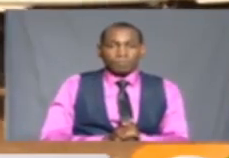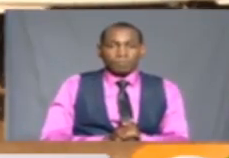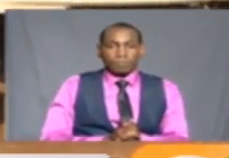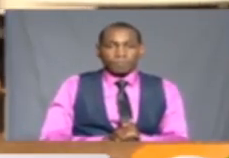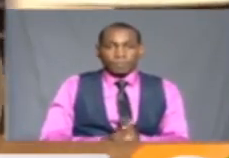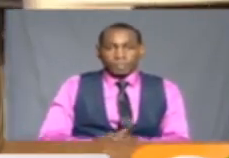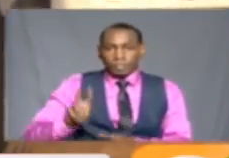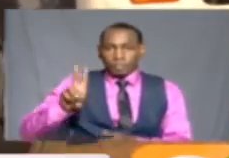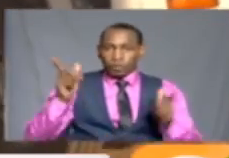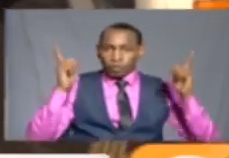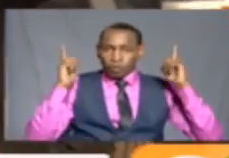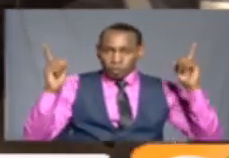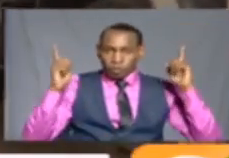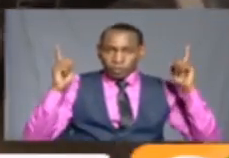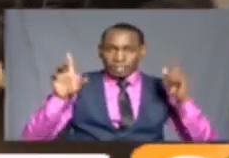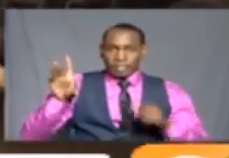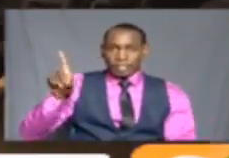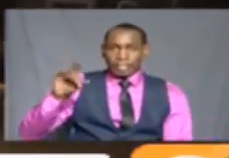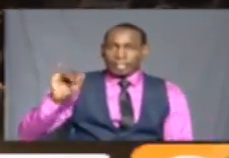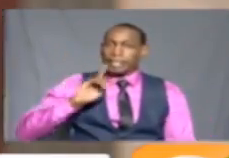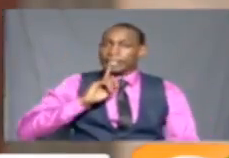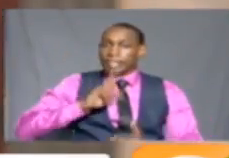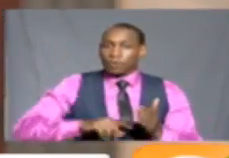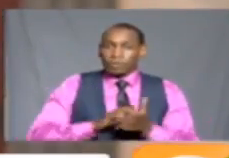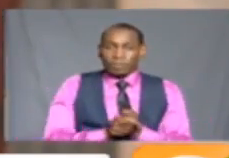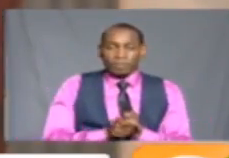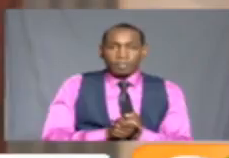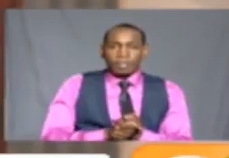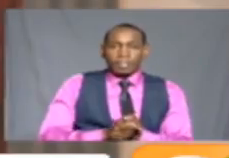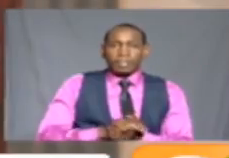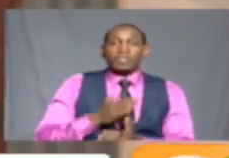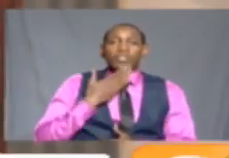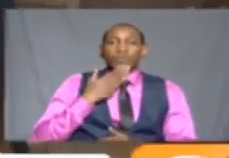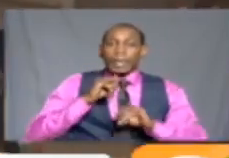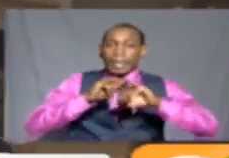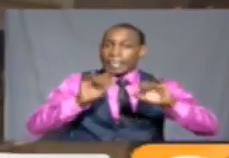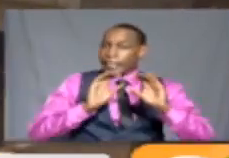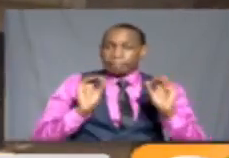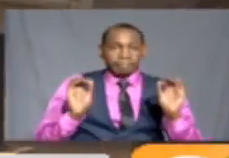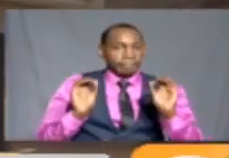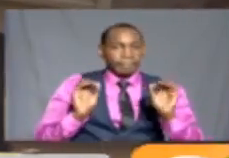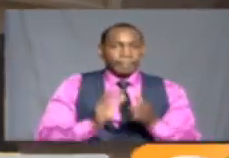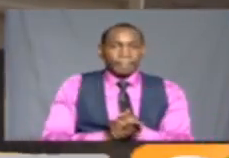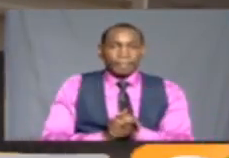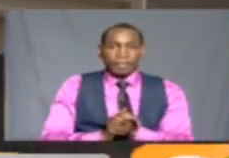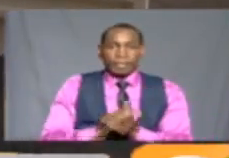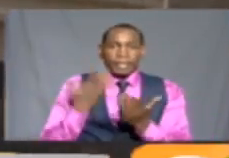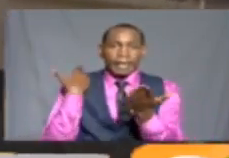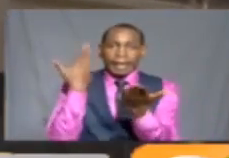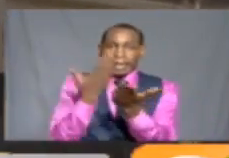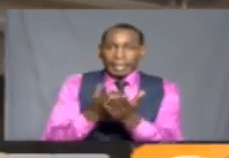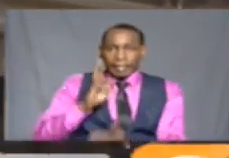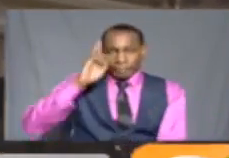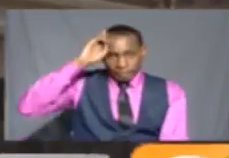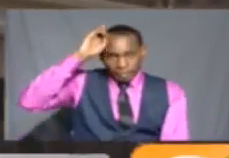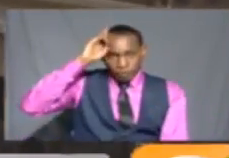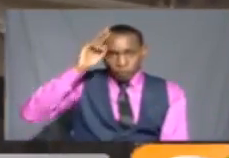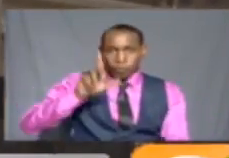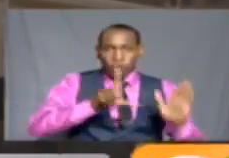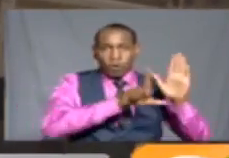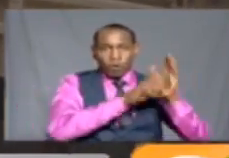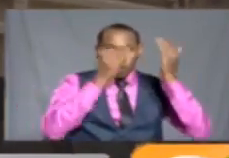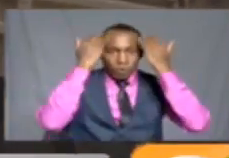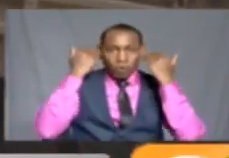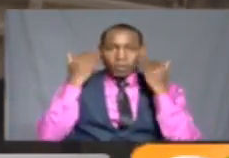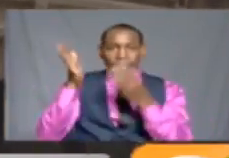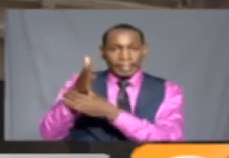Two lorries carrying what the DCI has classified as contaminated sugar arrived at Nyahururu Law Courts Thursday